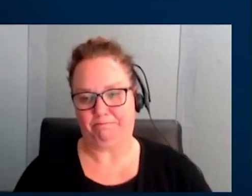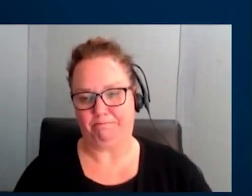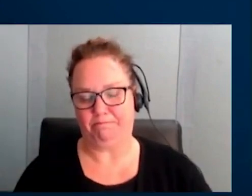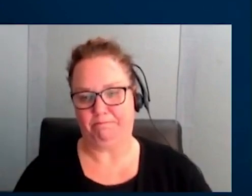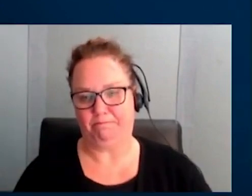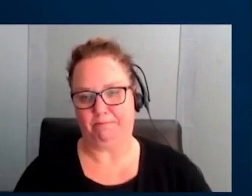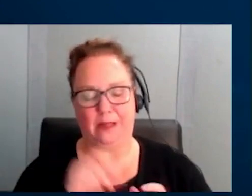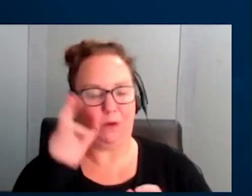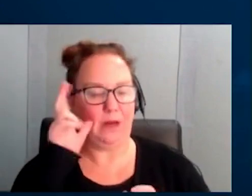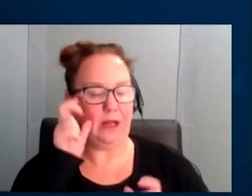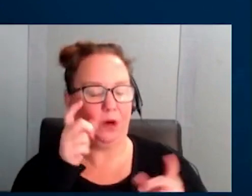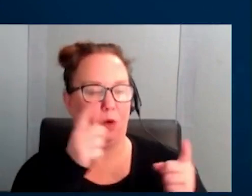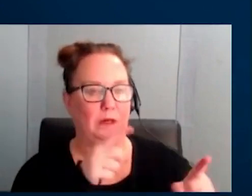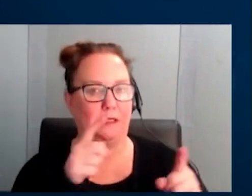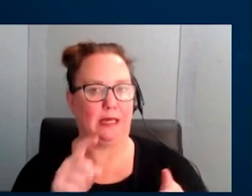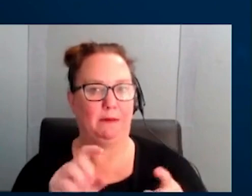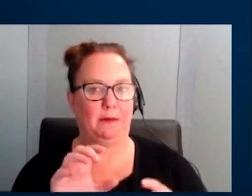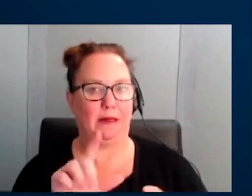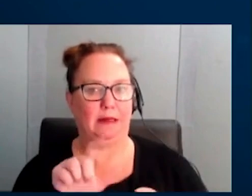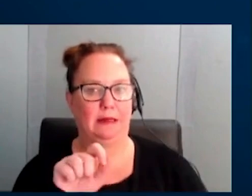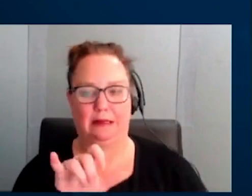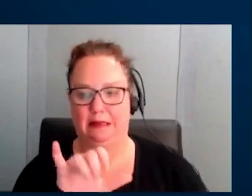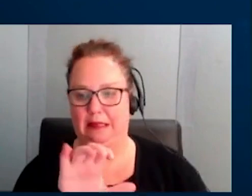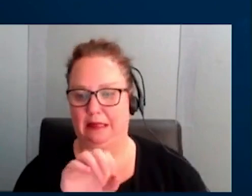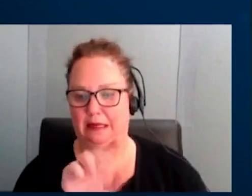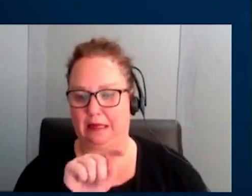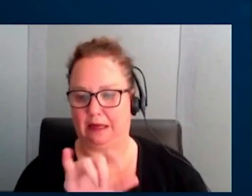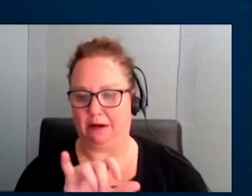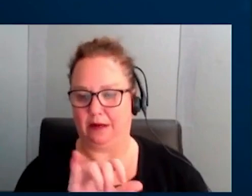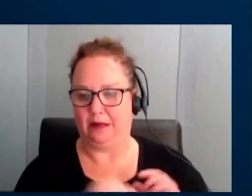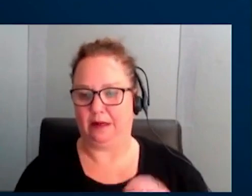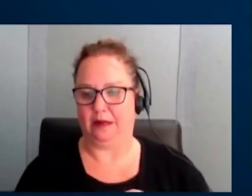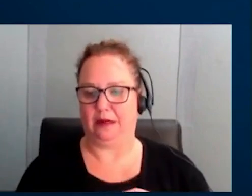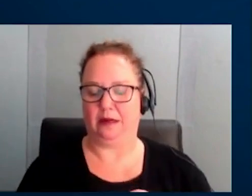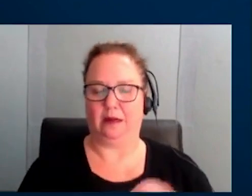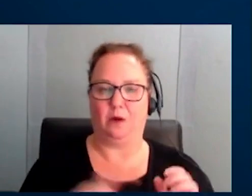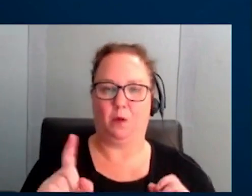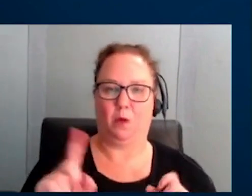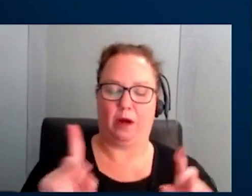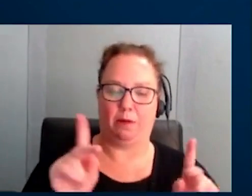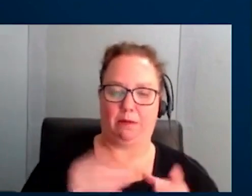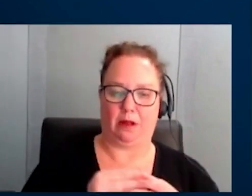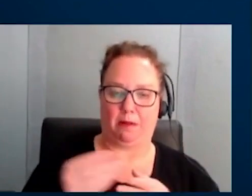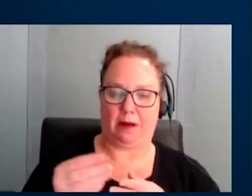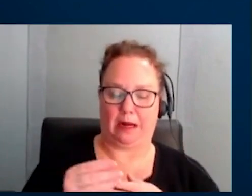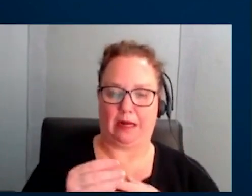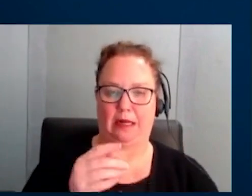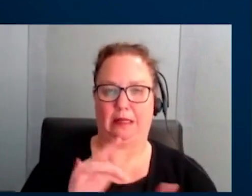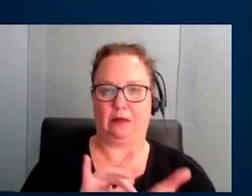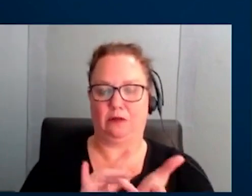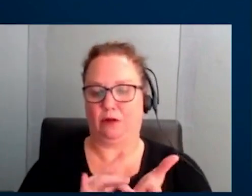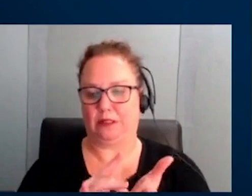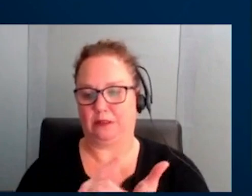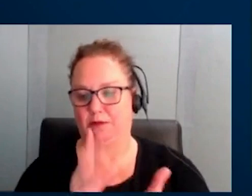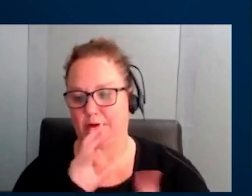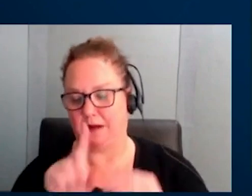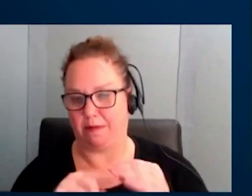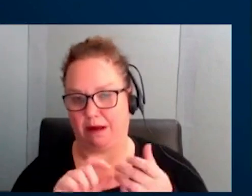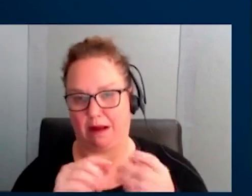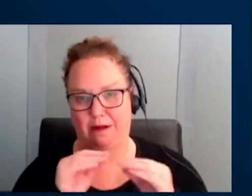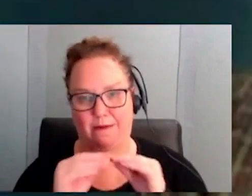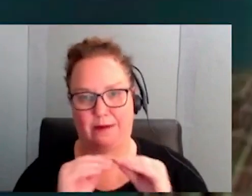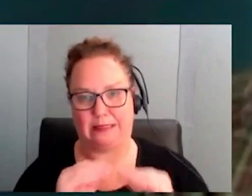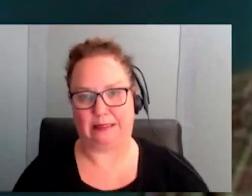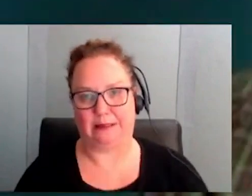landscape of what's going on down there, what you're hearing, where people are getting these drugs, and then we'll talk about how you guys are trying to fix it. Good morning to